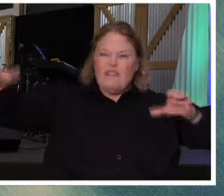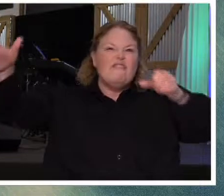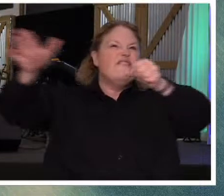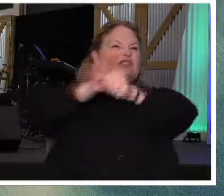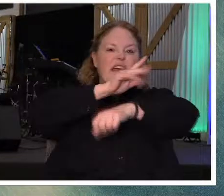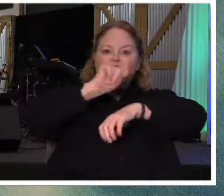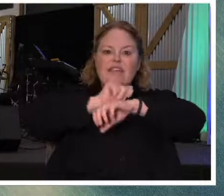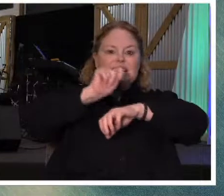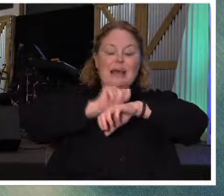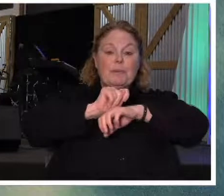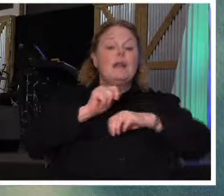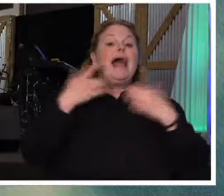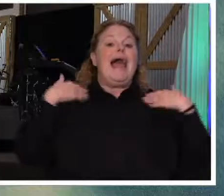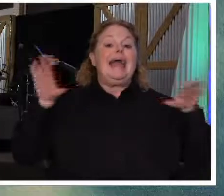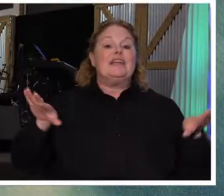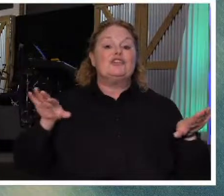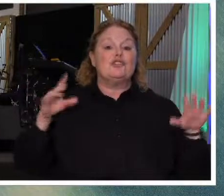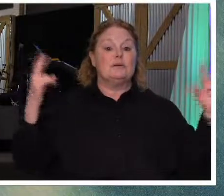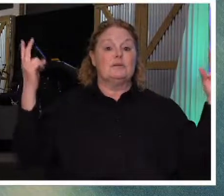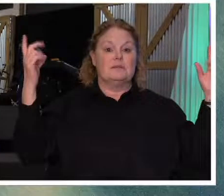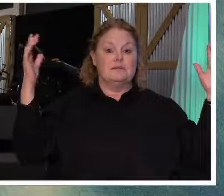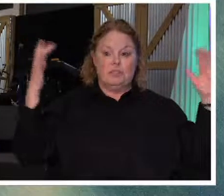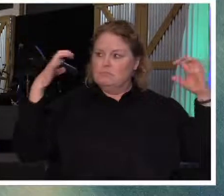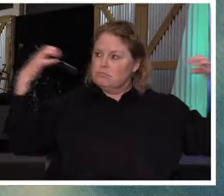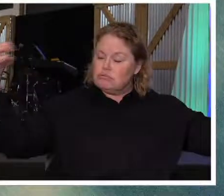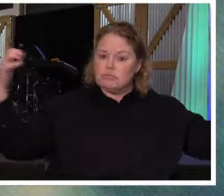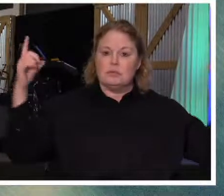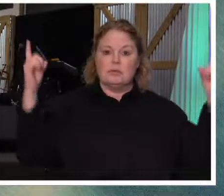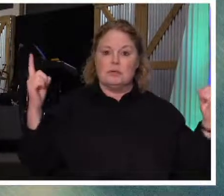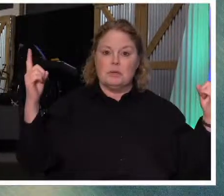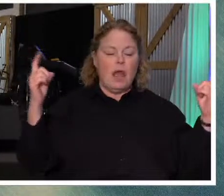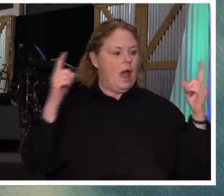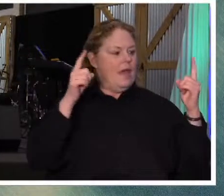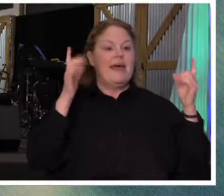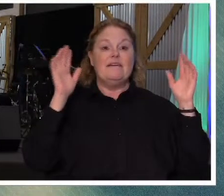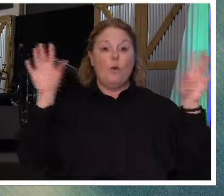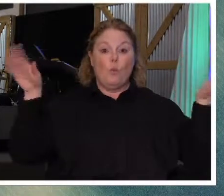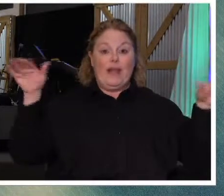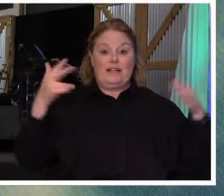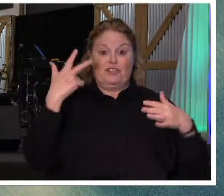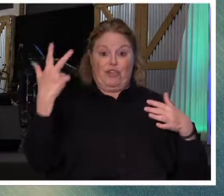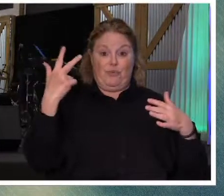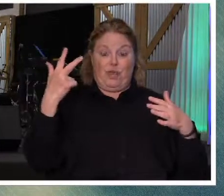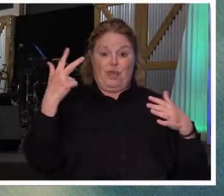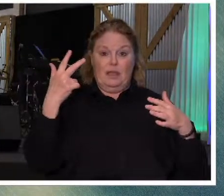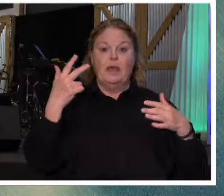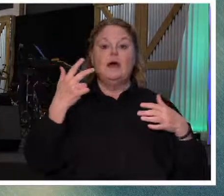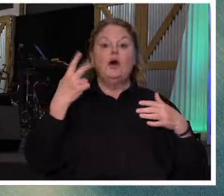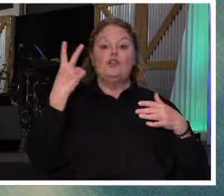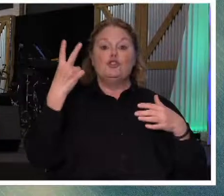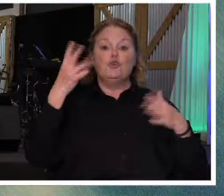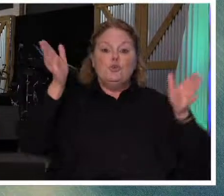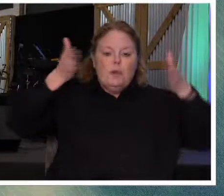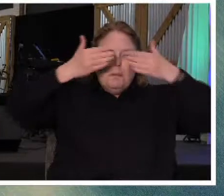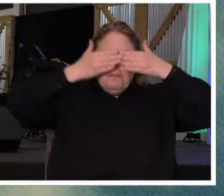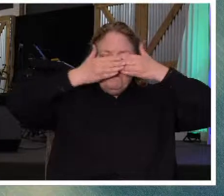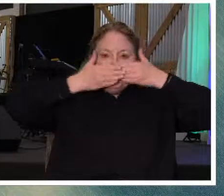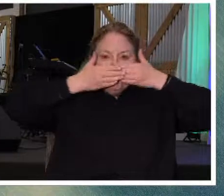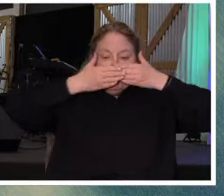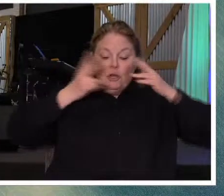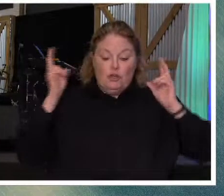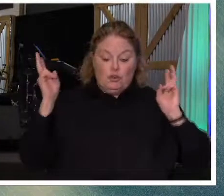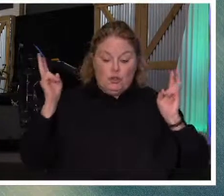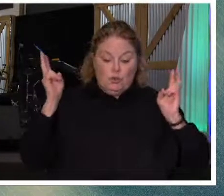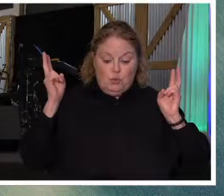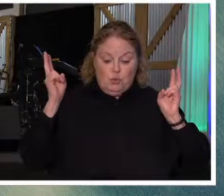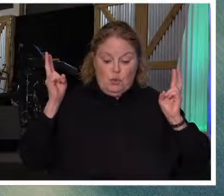faces, with 2 they covered their feet, and with 2 they were flying. And they were calling to one another,